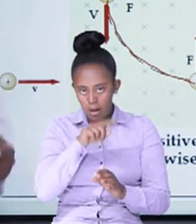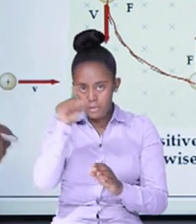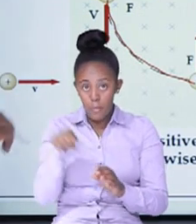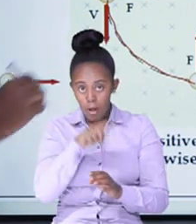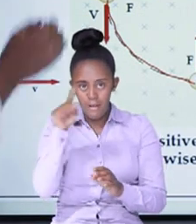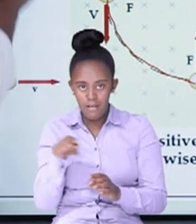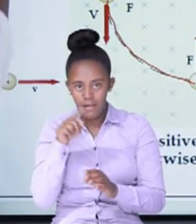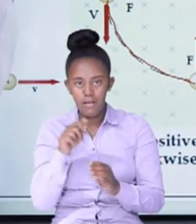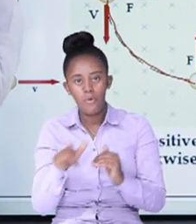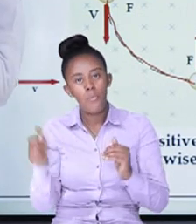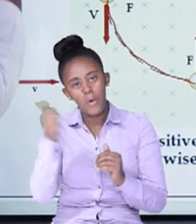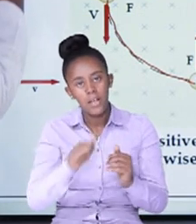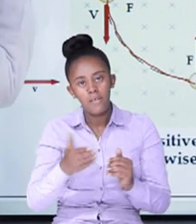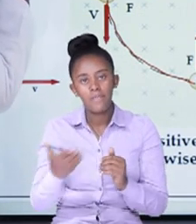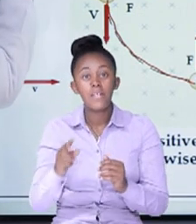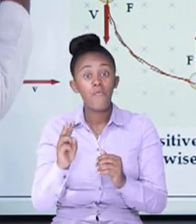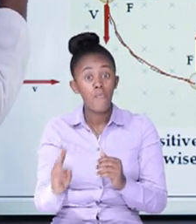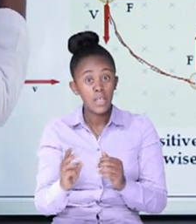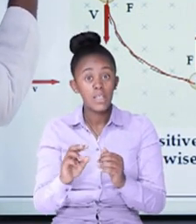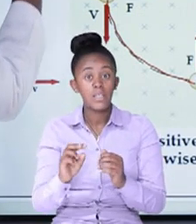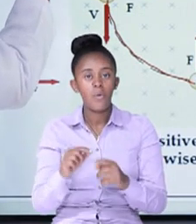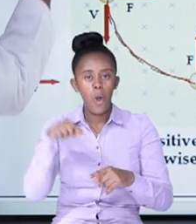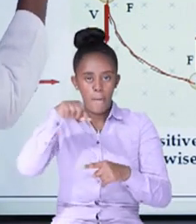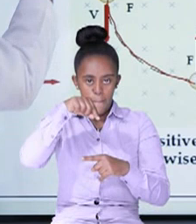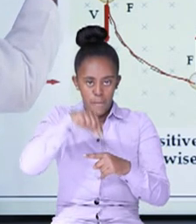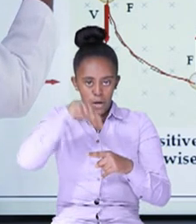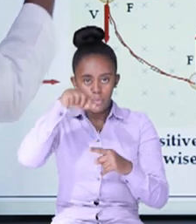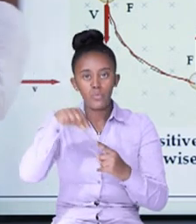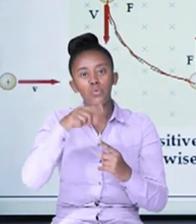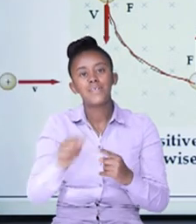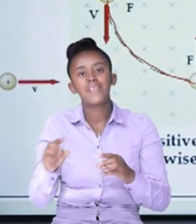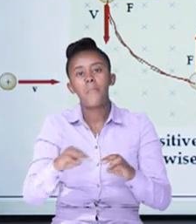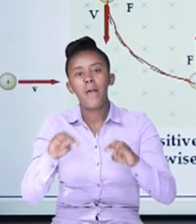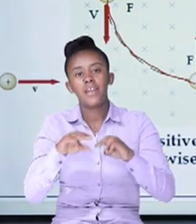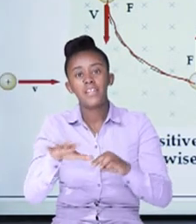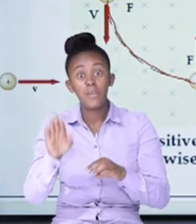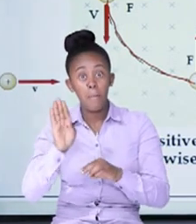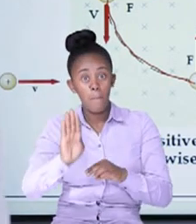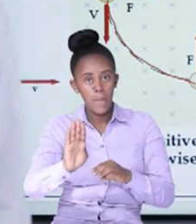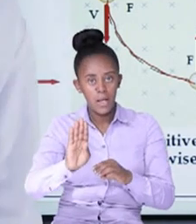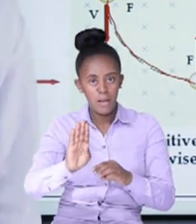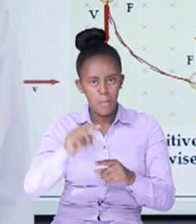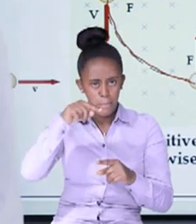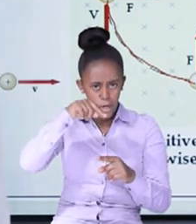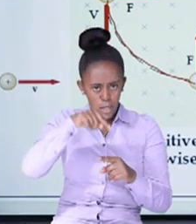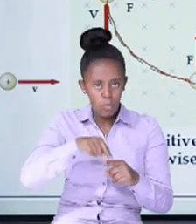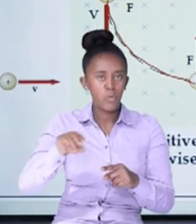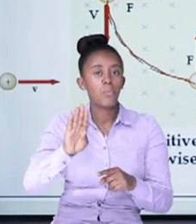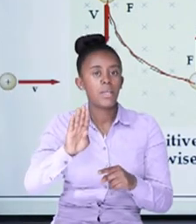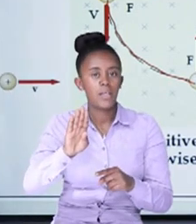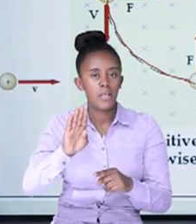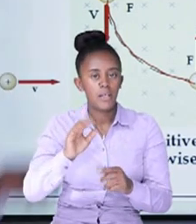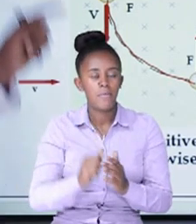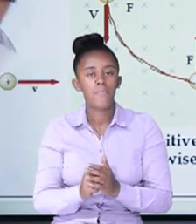circular paths whenever the velocity is perpendicular to the magnetic field B. They will form